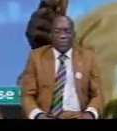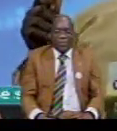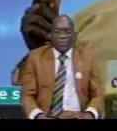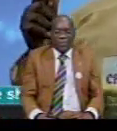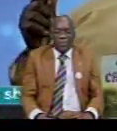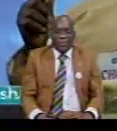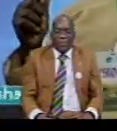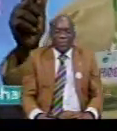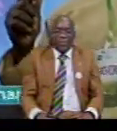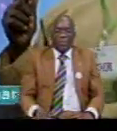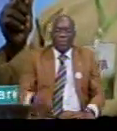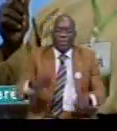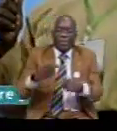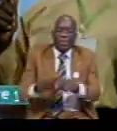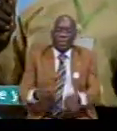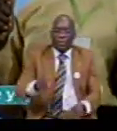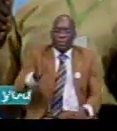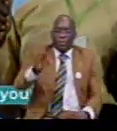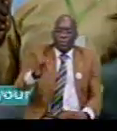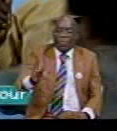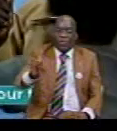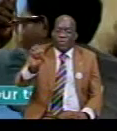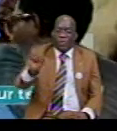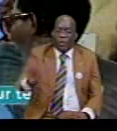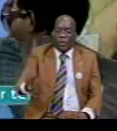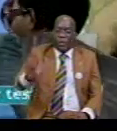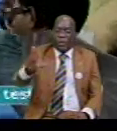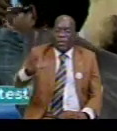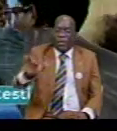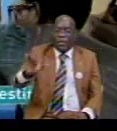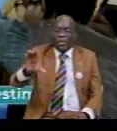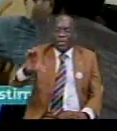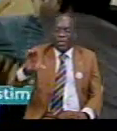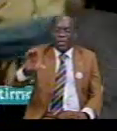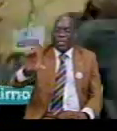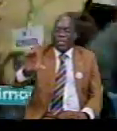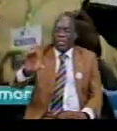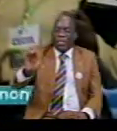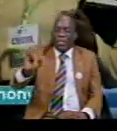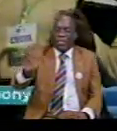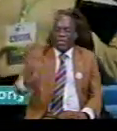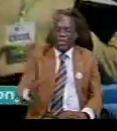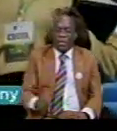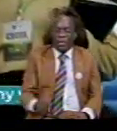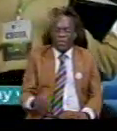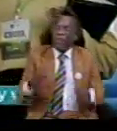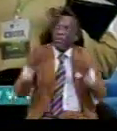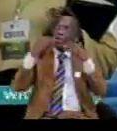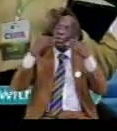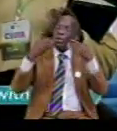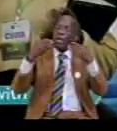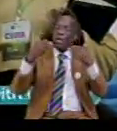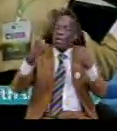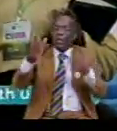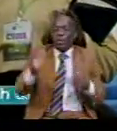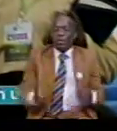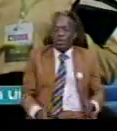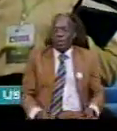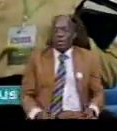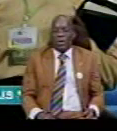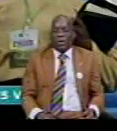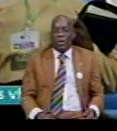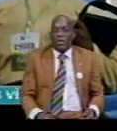Oruko mi ni Felicia Ogundapo. Mo dupe lowo Olorun. Ah, ipe baba yi o pe